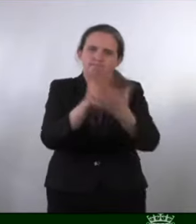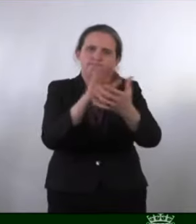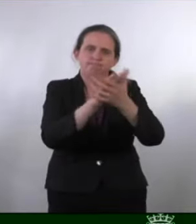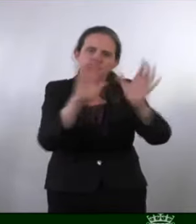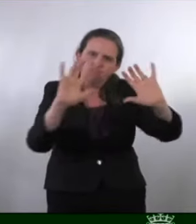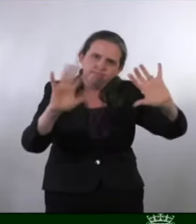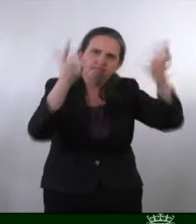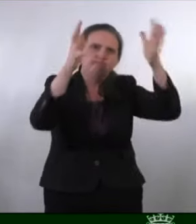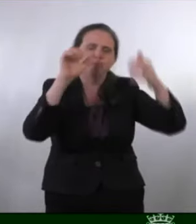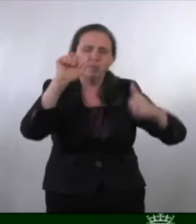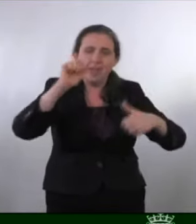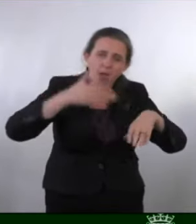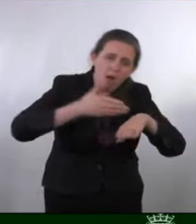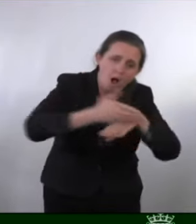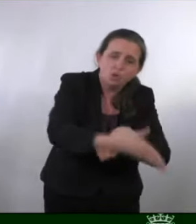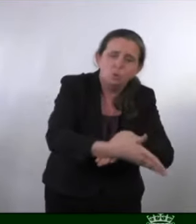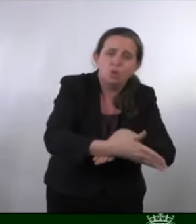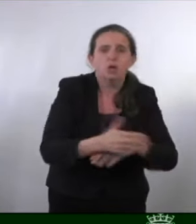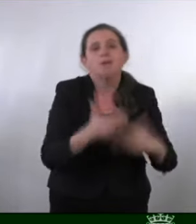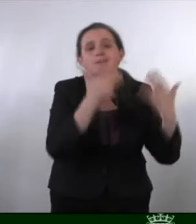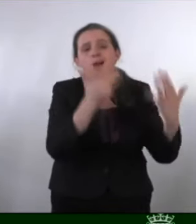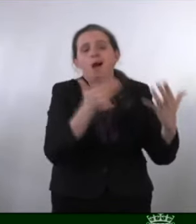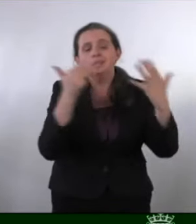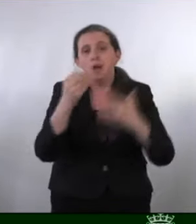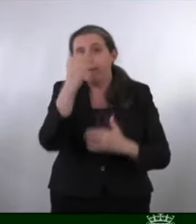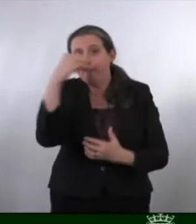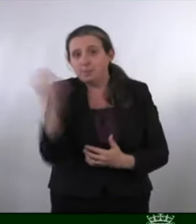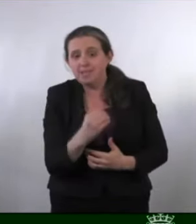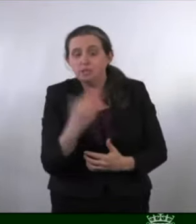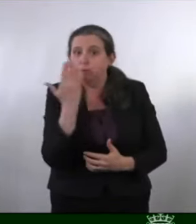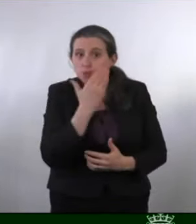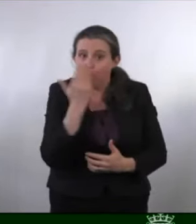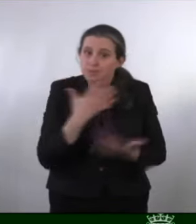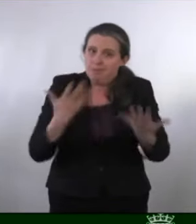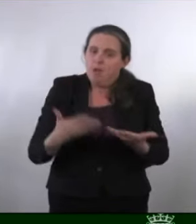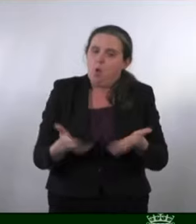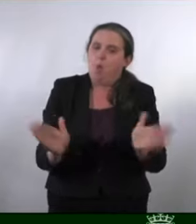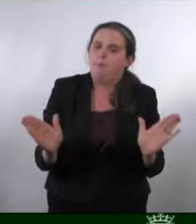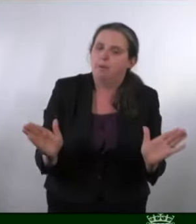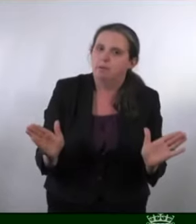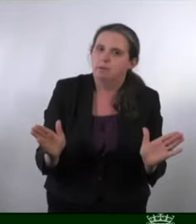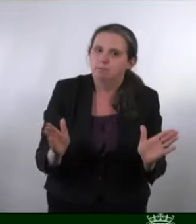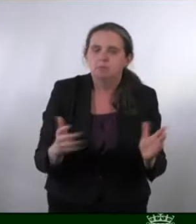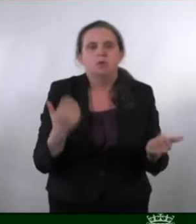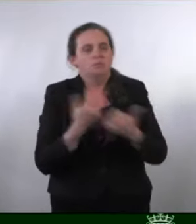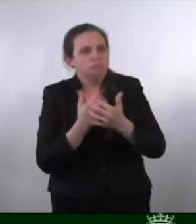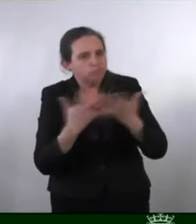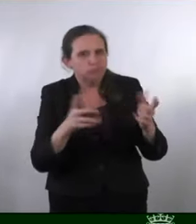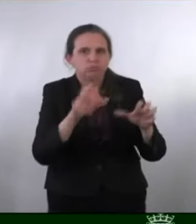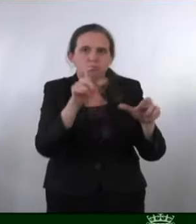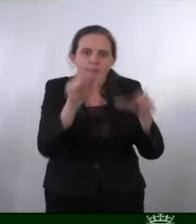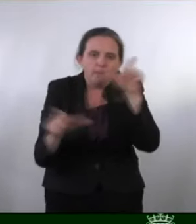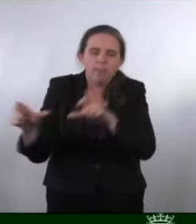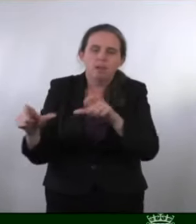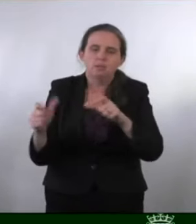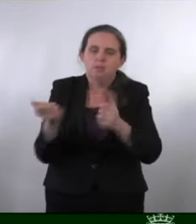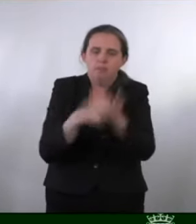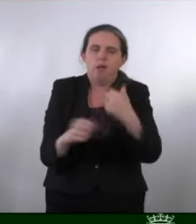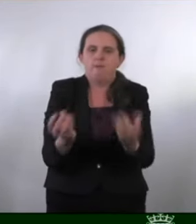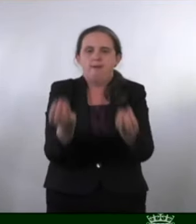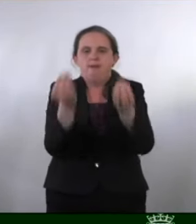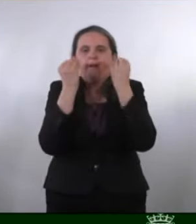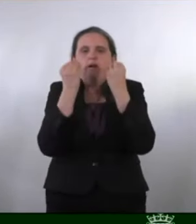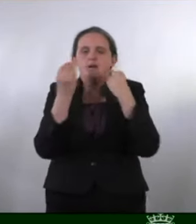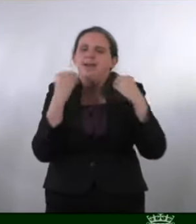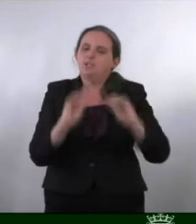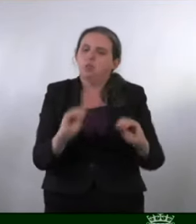so, are open to the best of my knowledge, and most pupils are getting the education they need. And that's one of the reasons why we've had